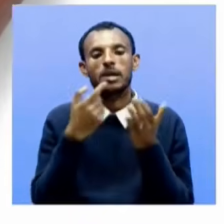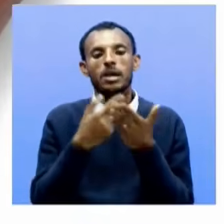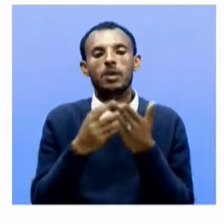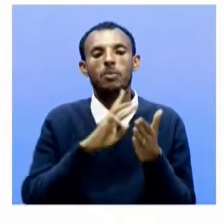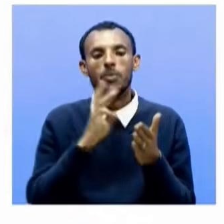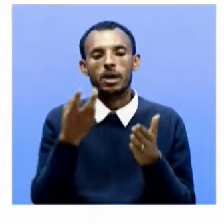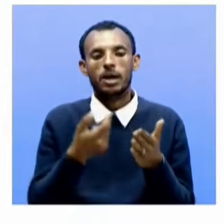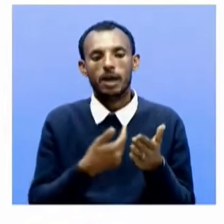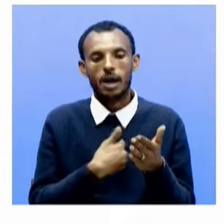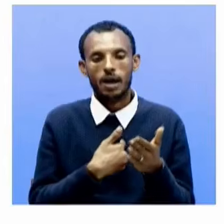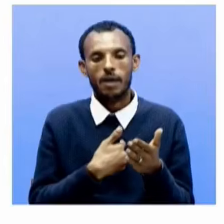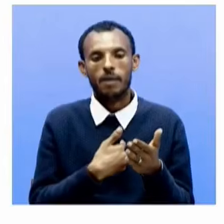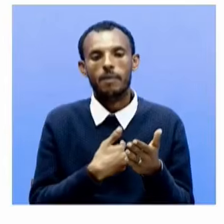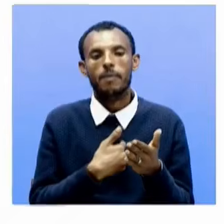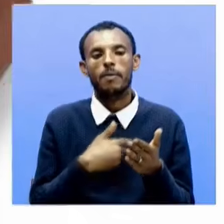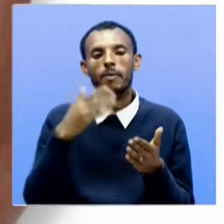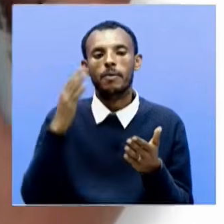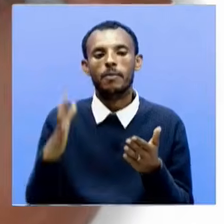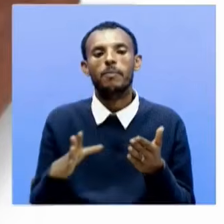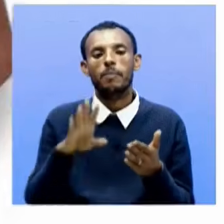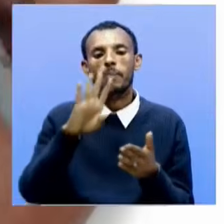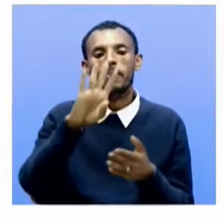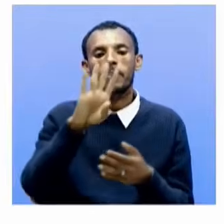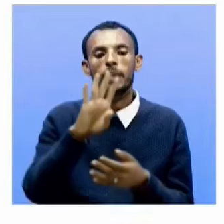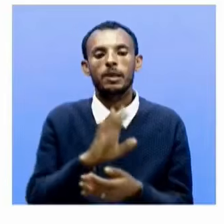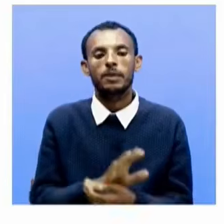a cyclic quadrilateral.